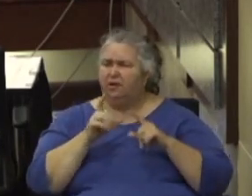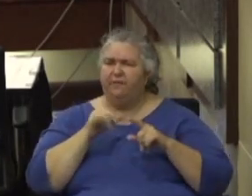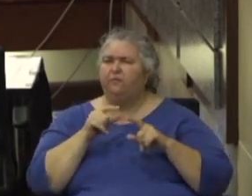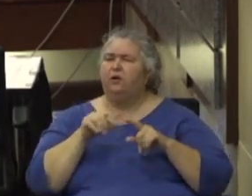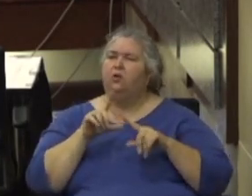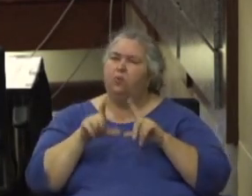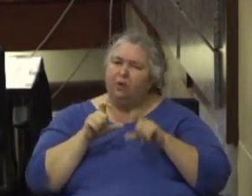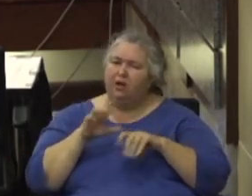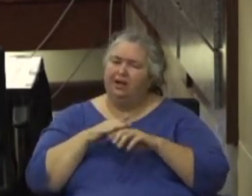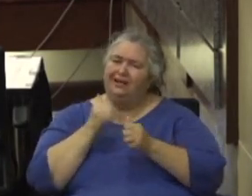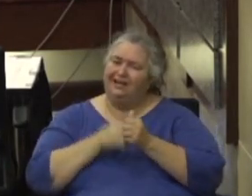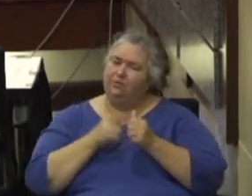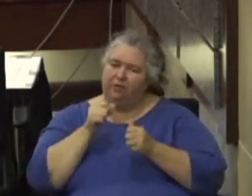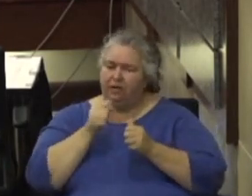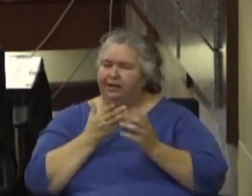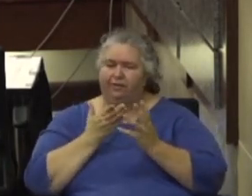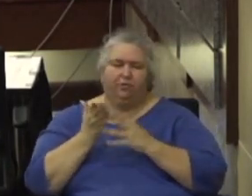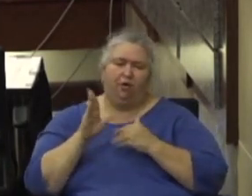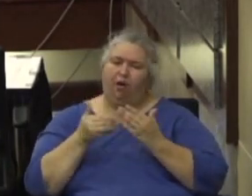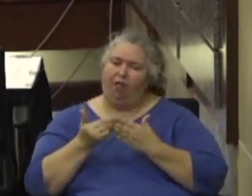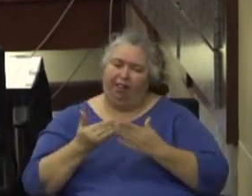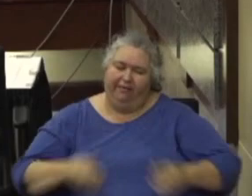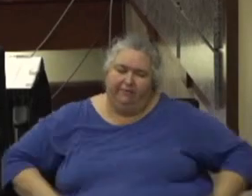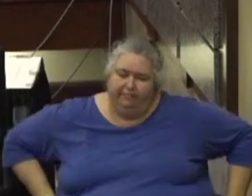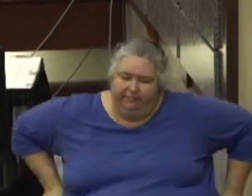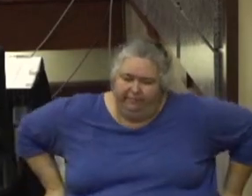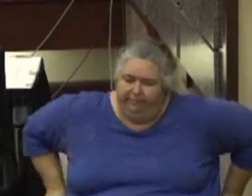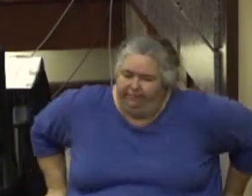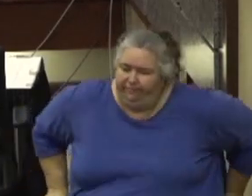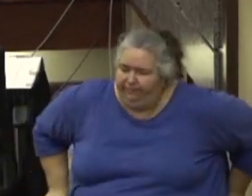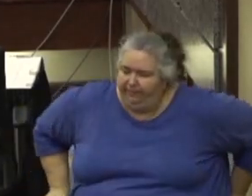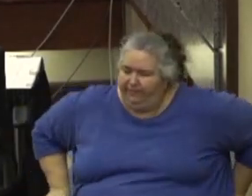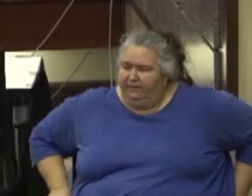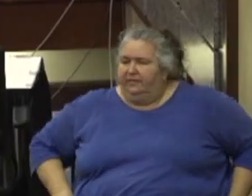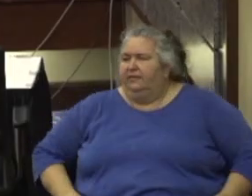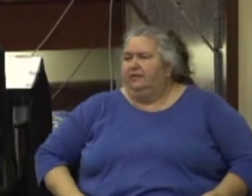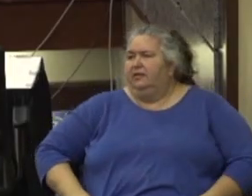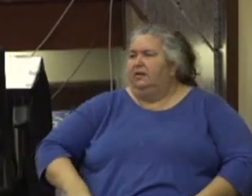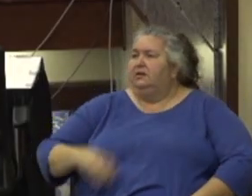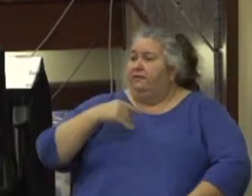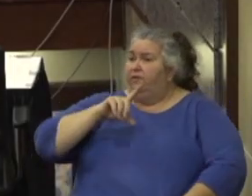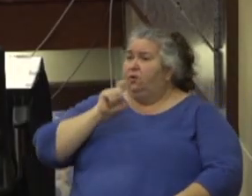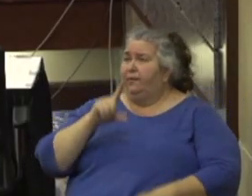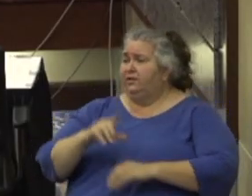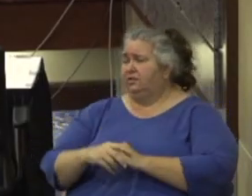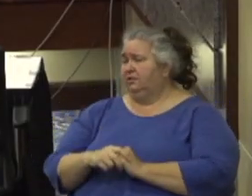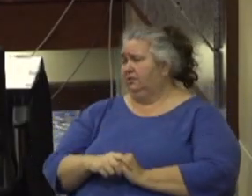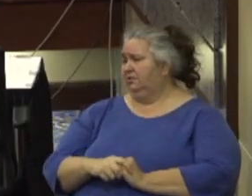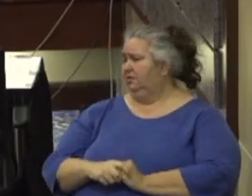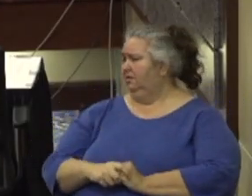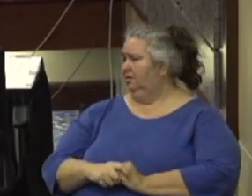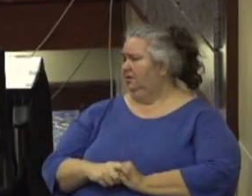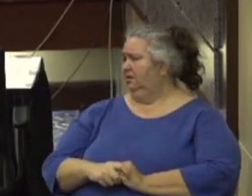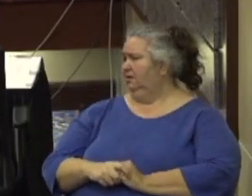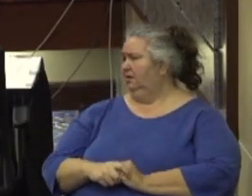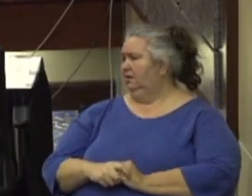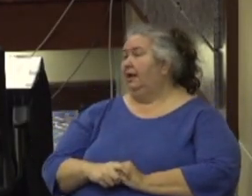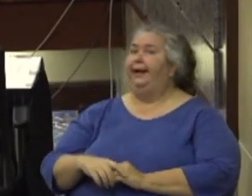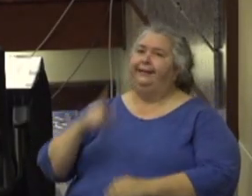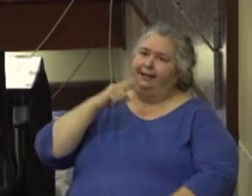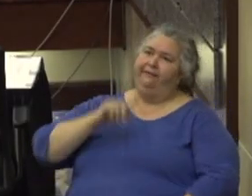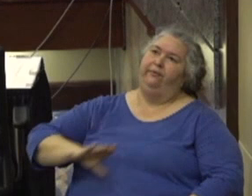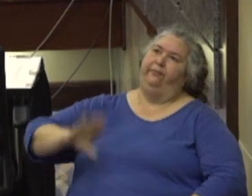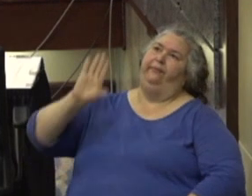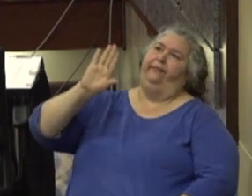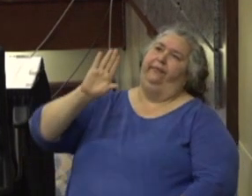we won't get through the whole thing, all the reports. So Sure, that's right. Any questions from anybody? I think you're going to have to actually raise your hand because we had to